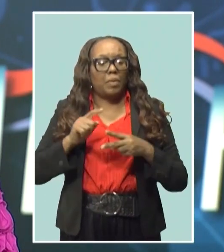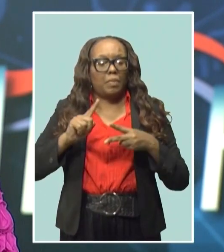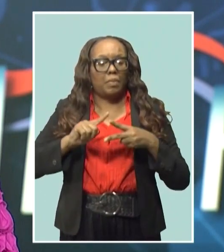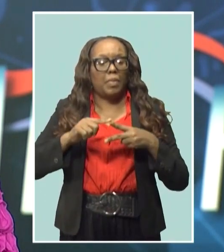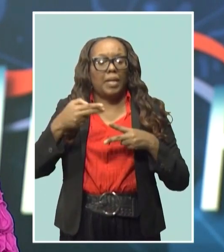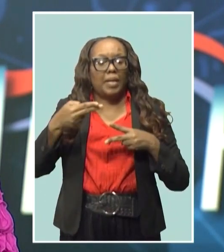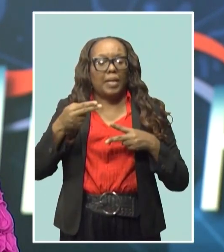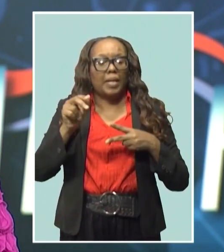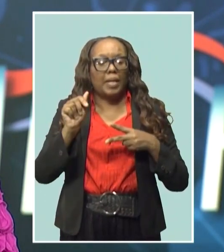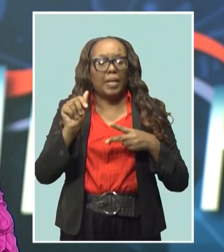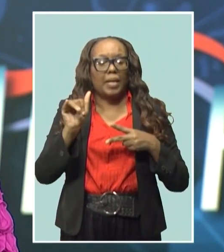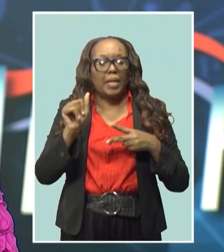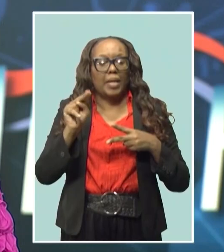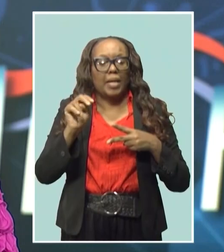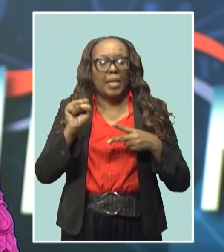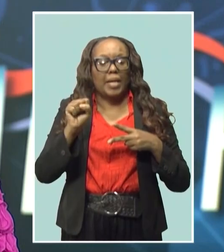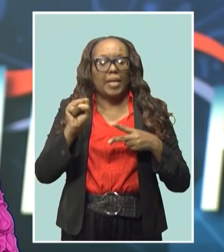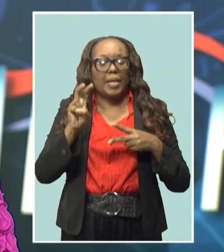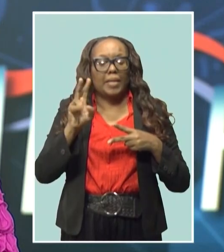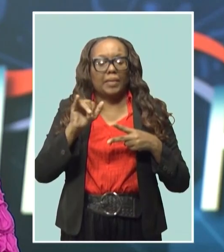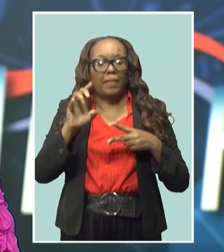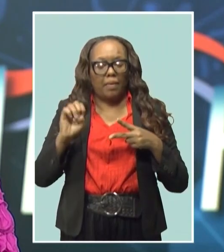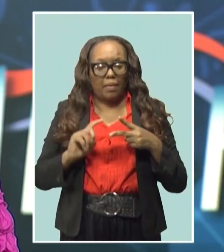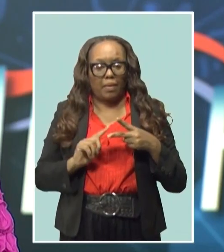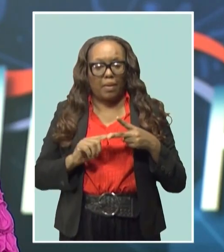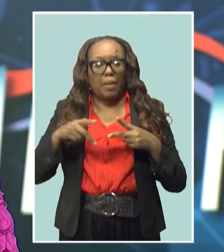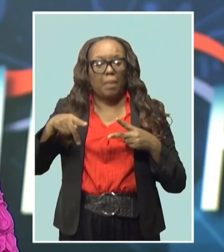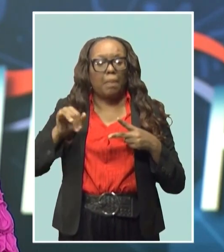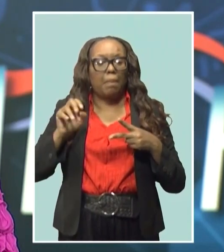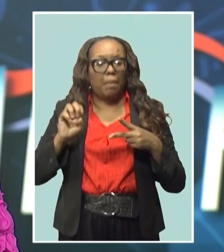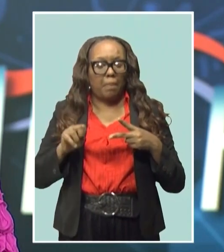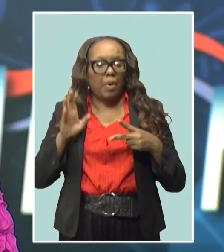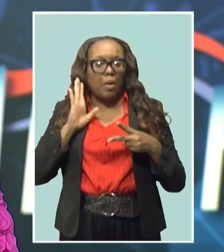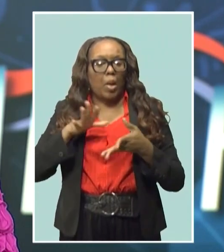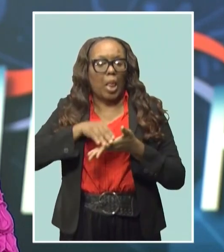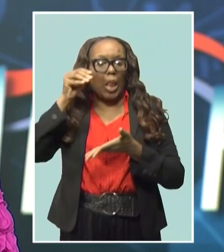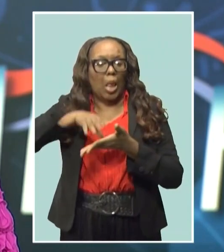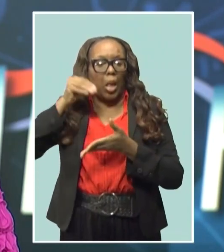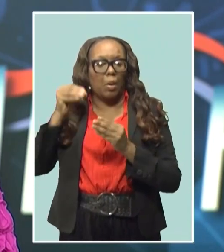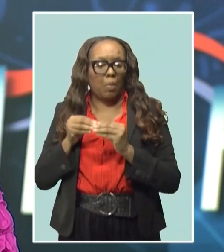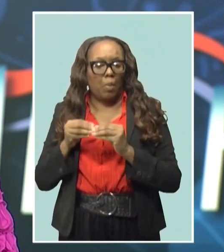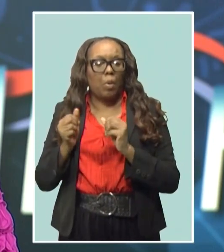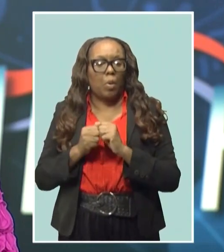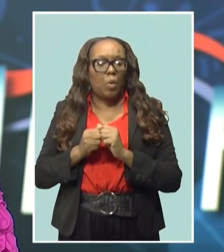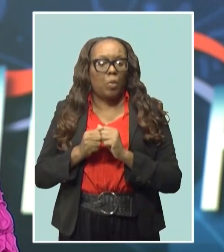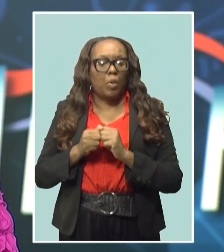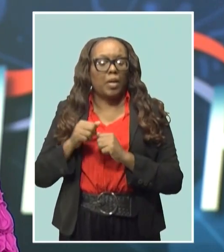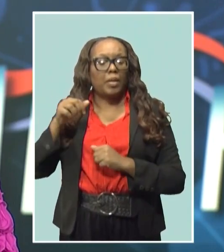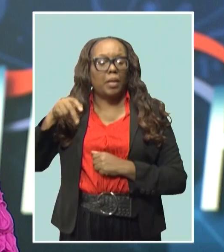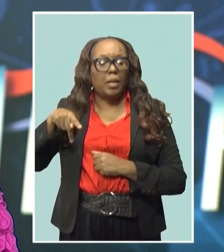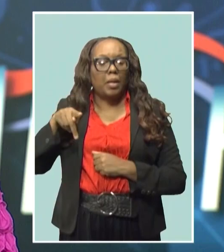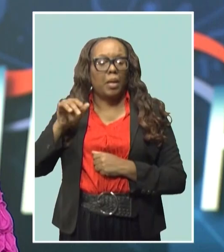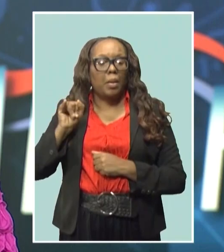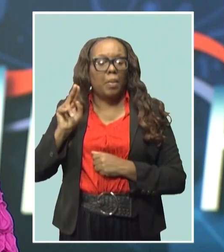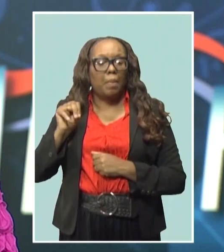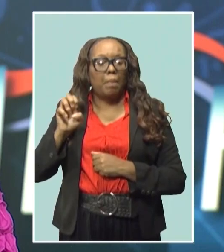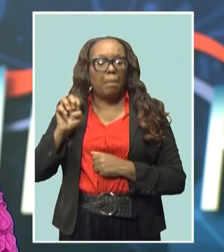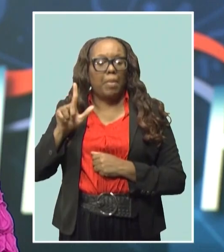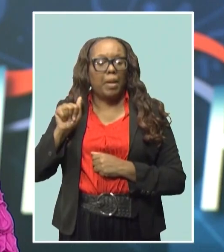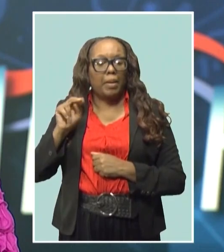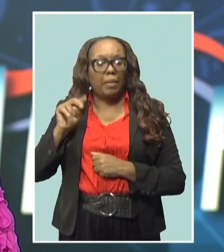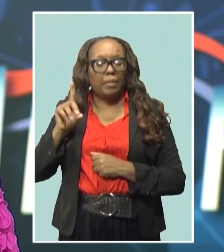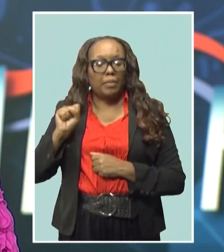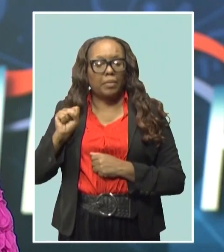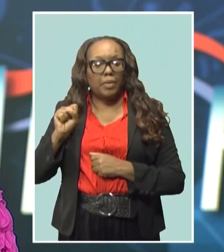chance to further their education thanks to a collaboration between the Pinelands Creative Workshop and the Samuel Jackman Prescott Institute for